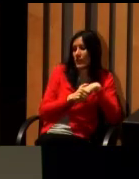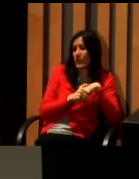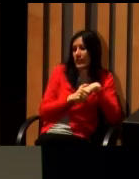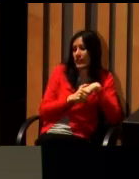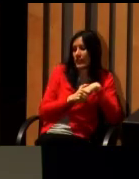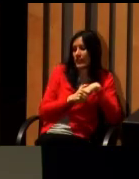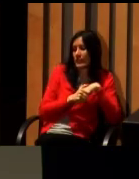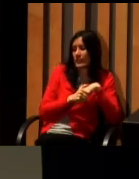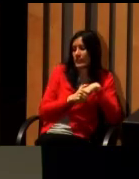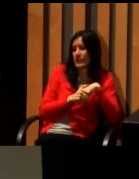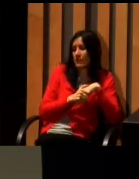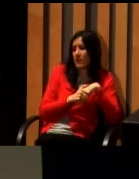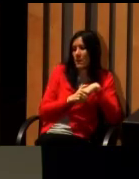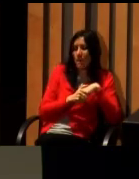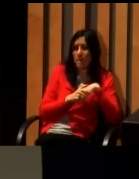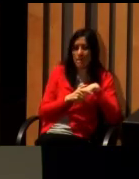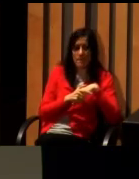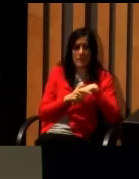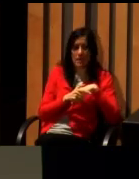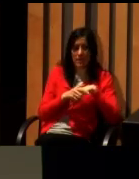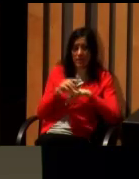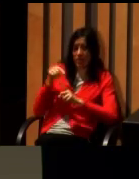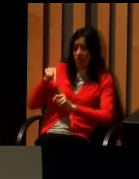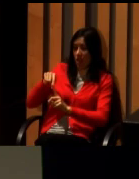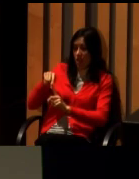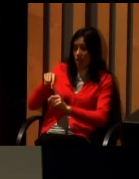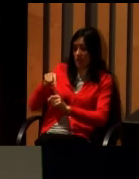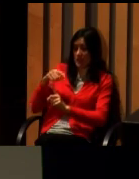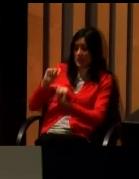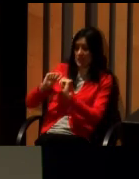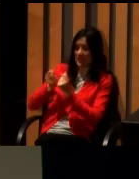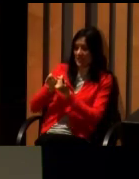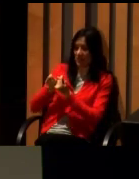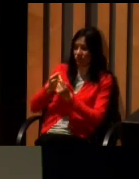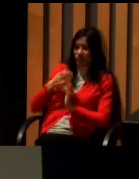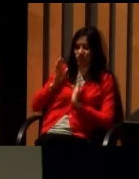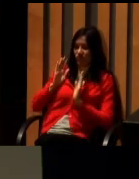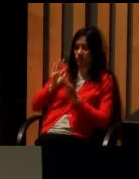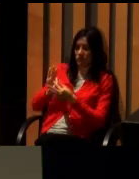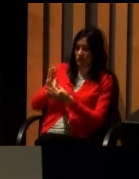But we cannot feel a sense of community in that regard.